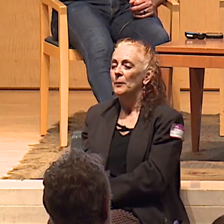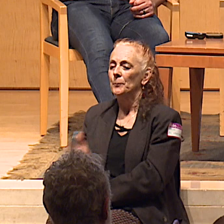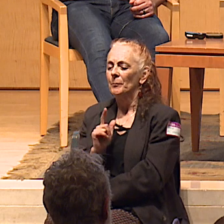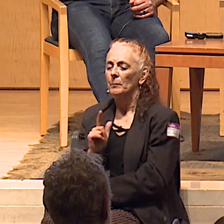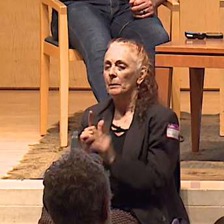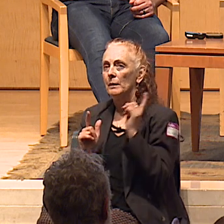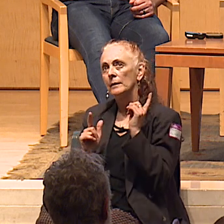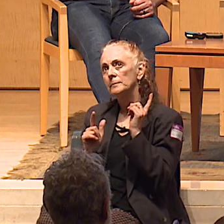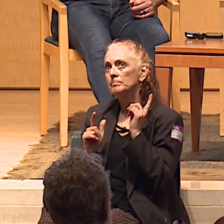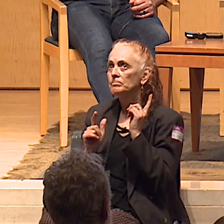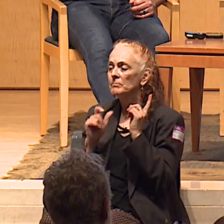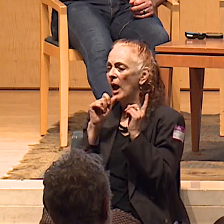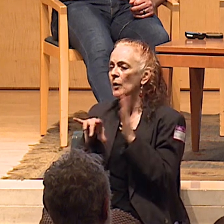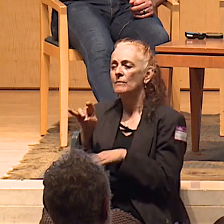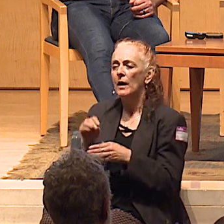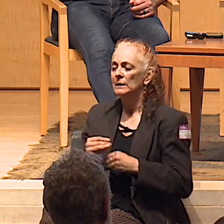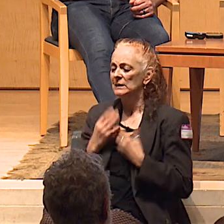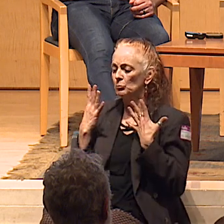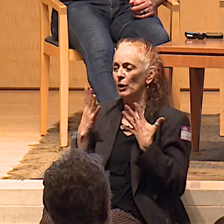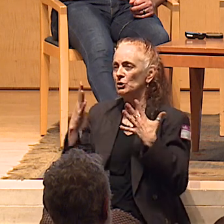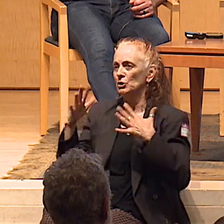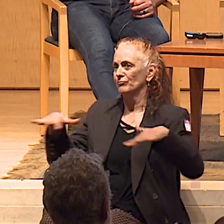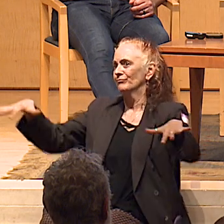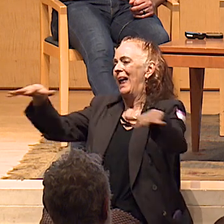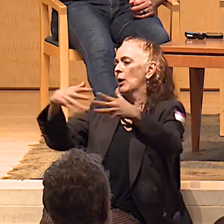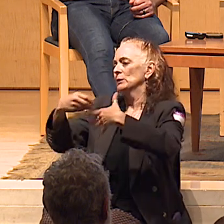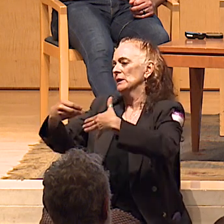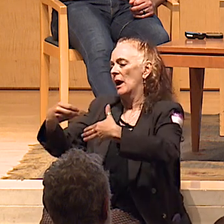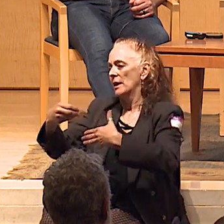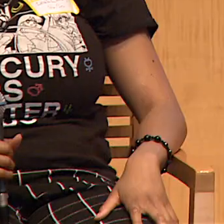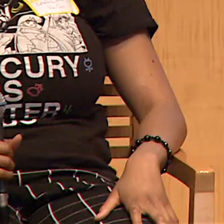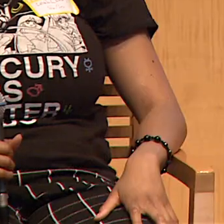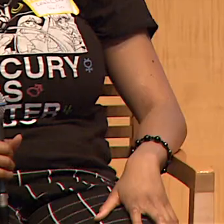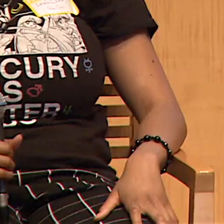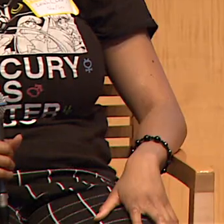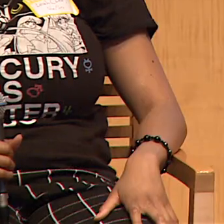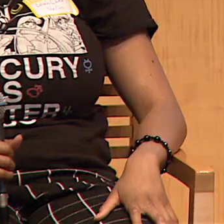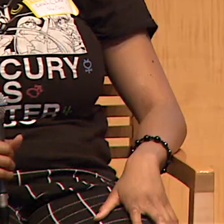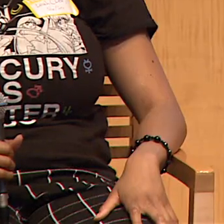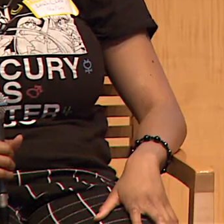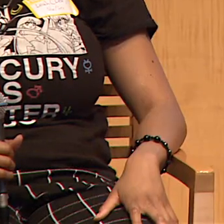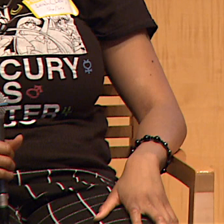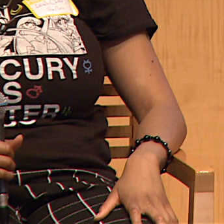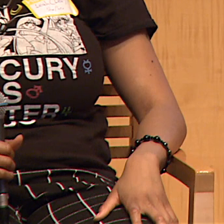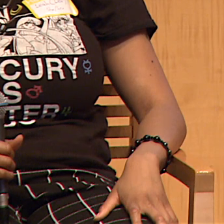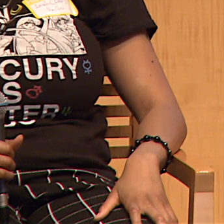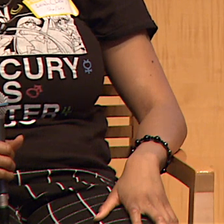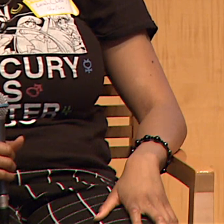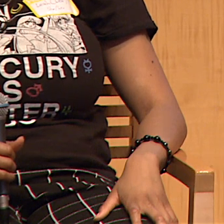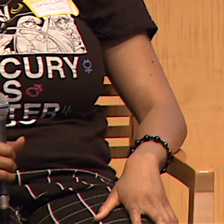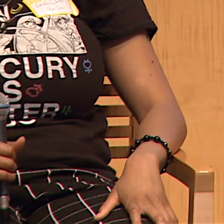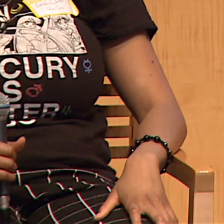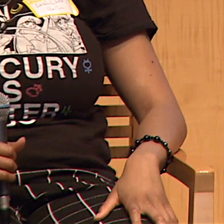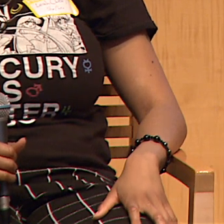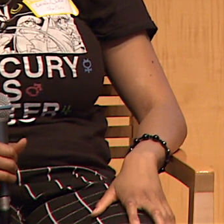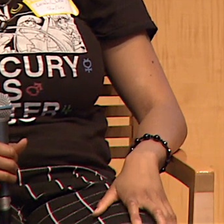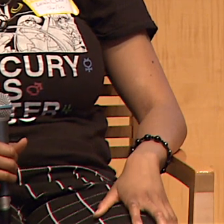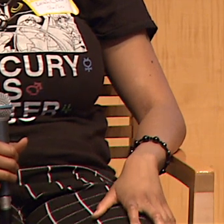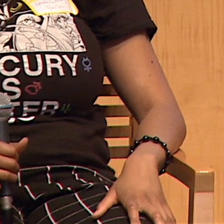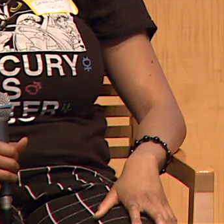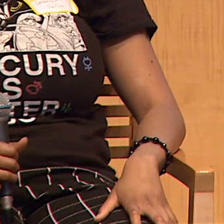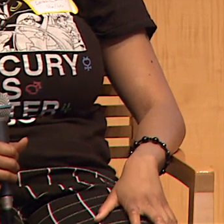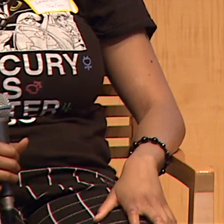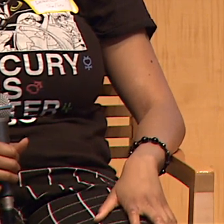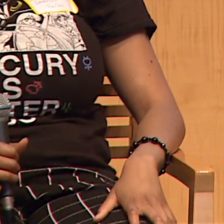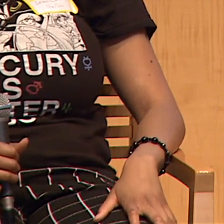I don't particularly find inspiration outwardly usually, but like I love reading comics. There's at some zine fest,